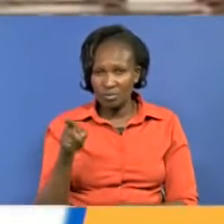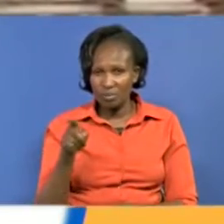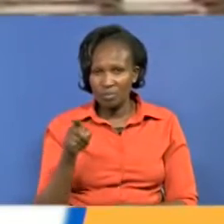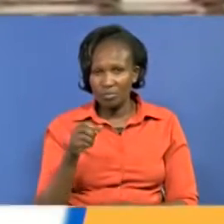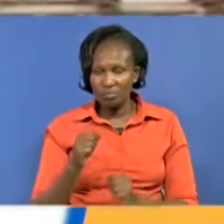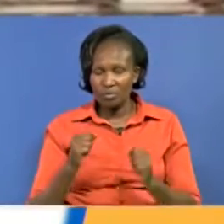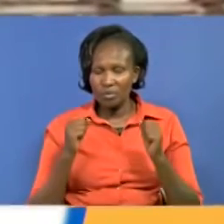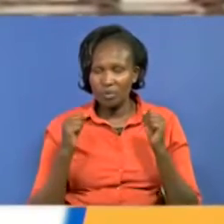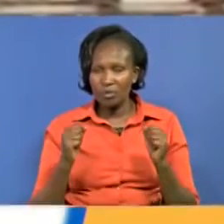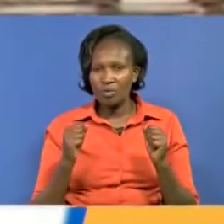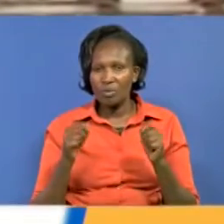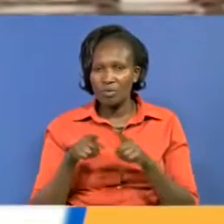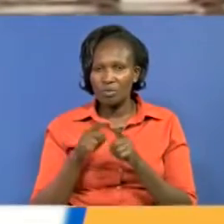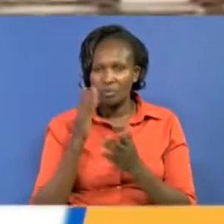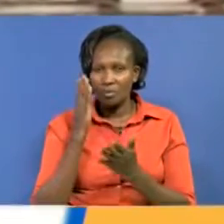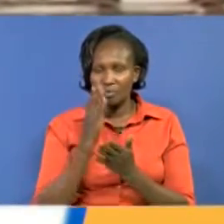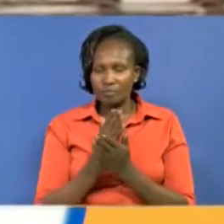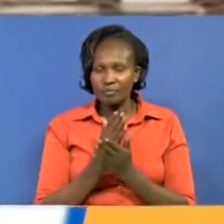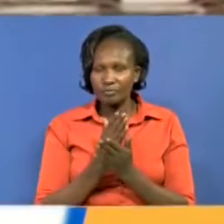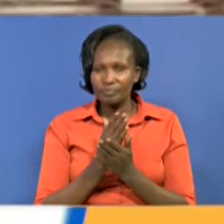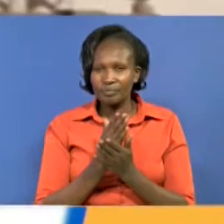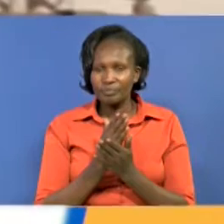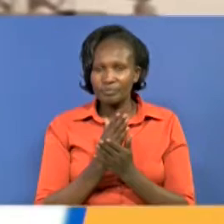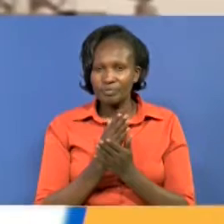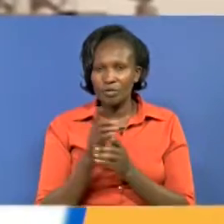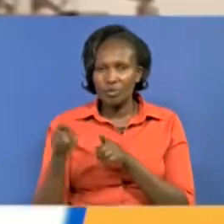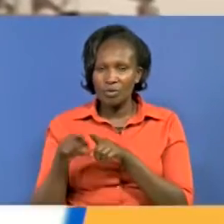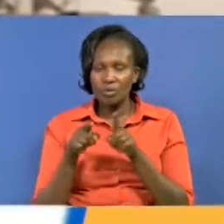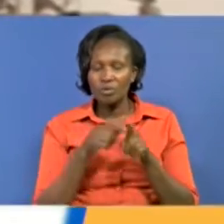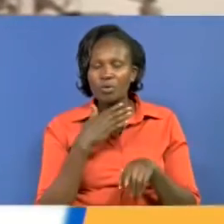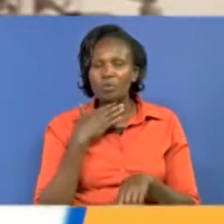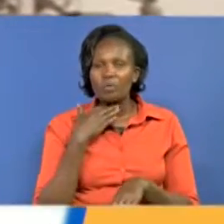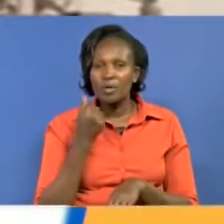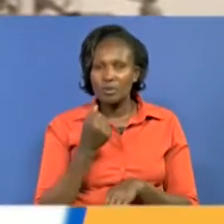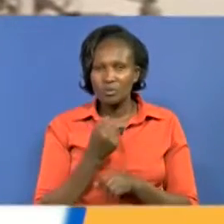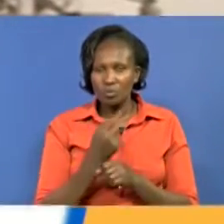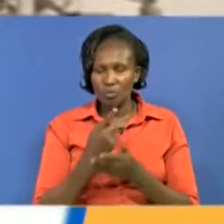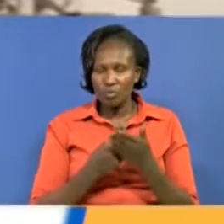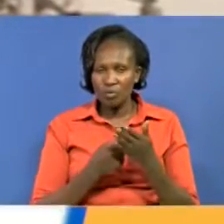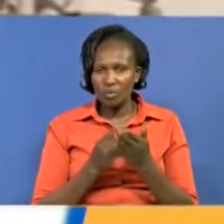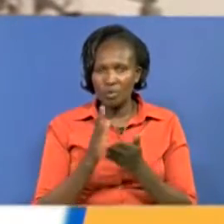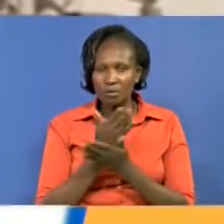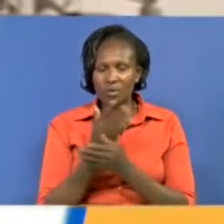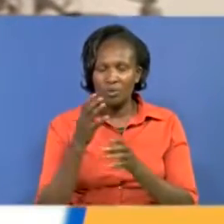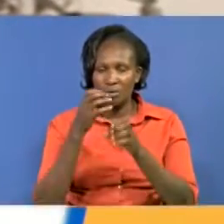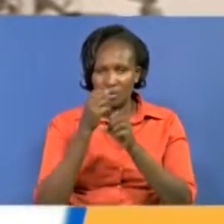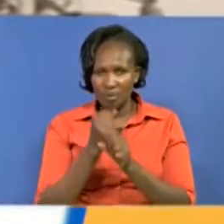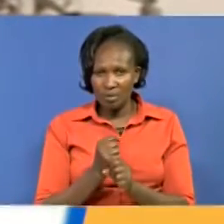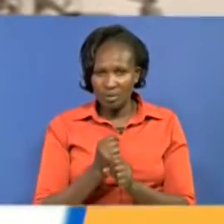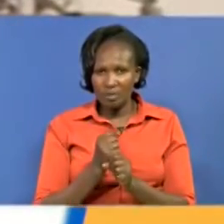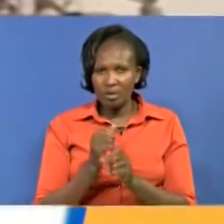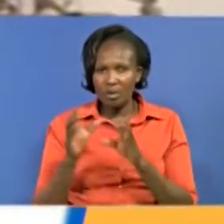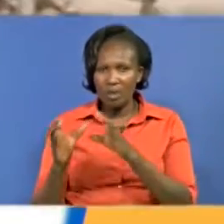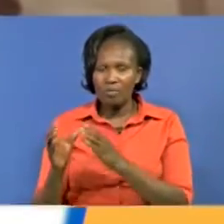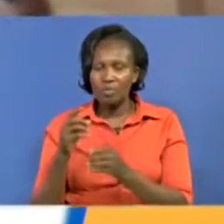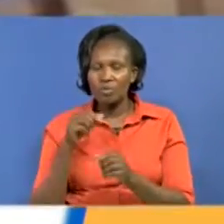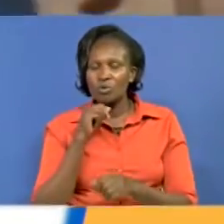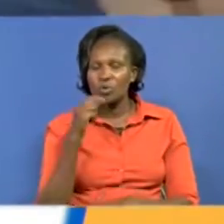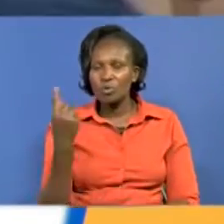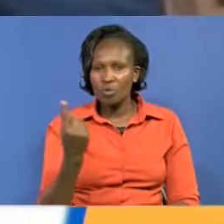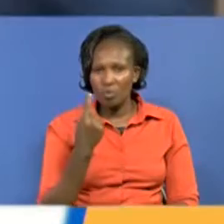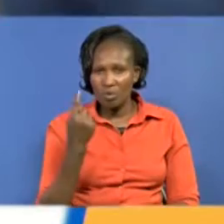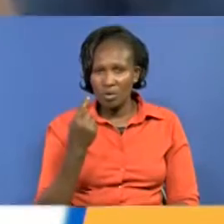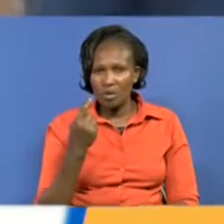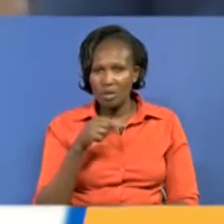be strong and firm. We also want to encourage our shareholders. KPLC is a listed company. It's not only, it's